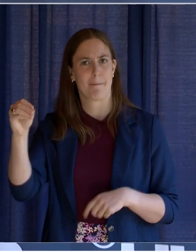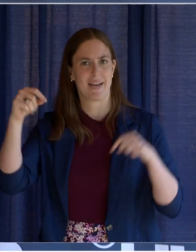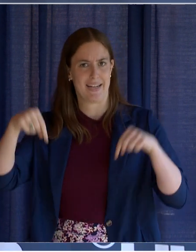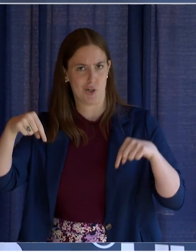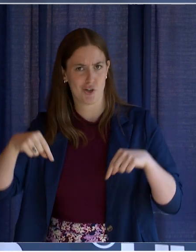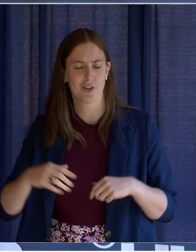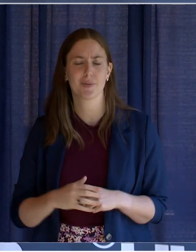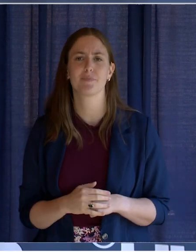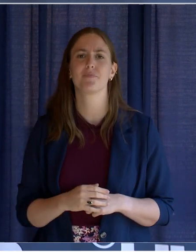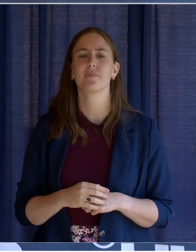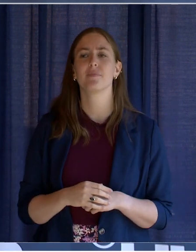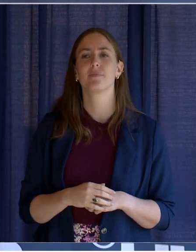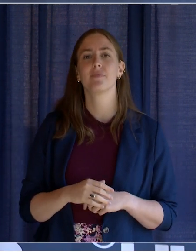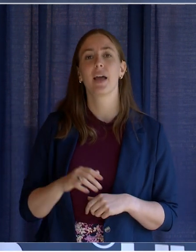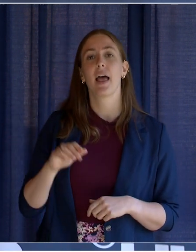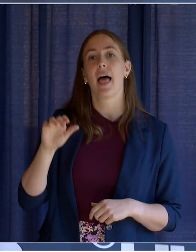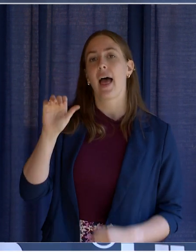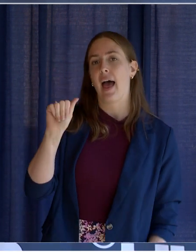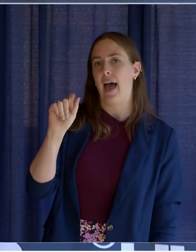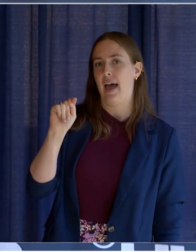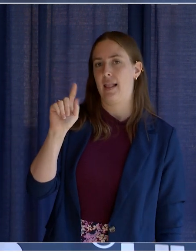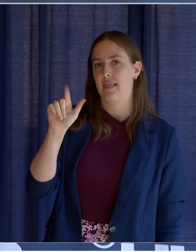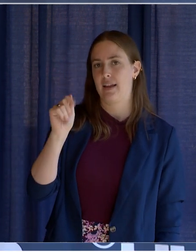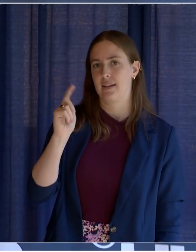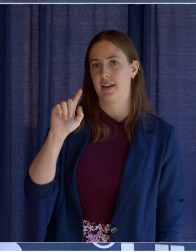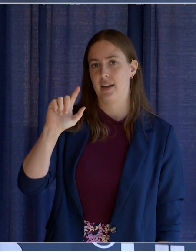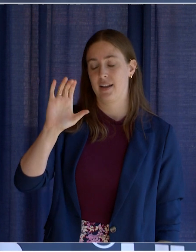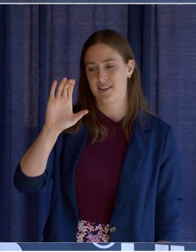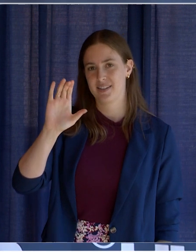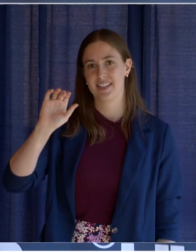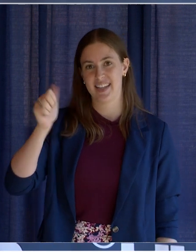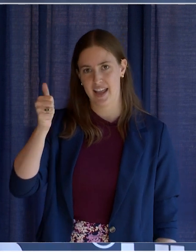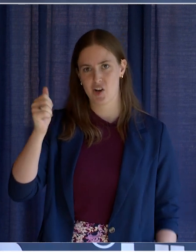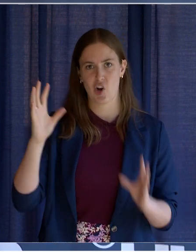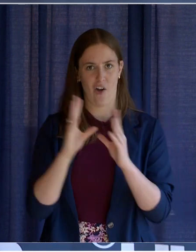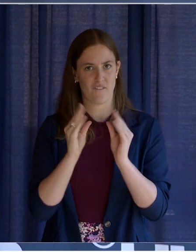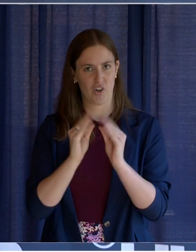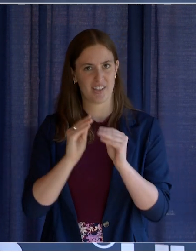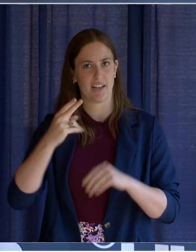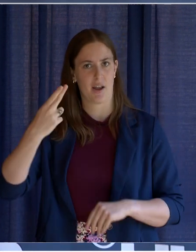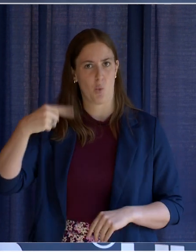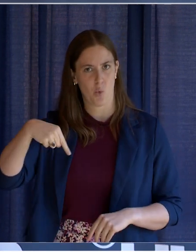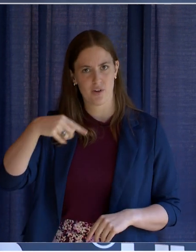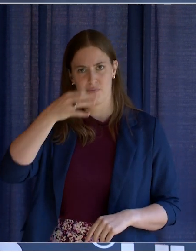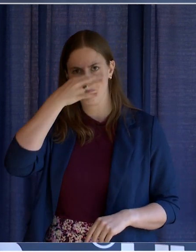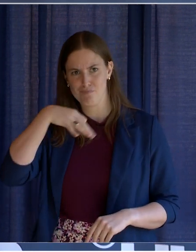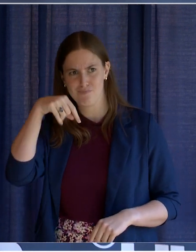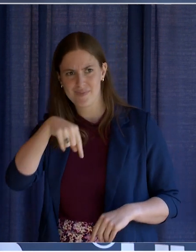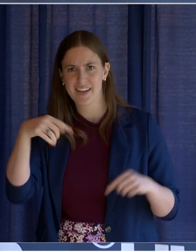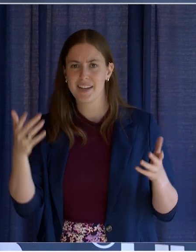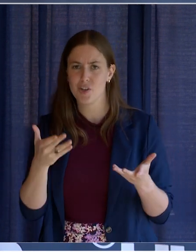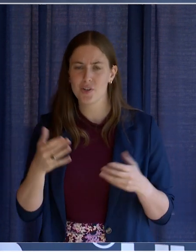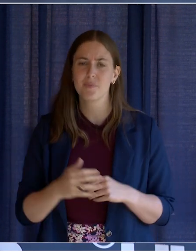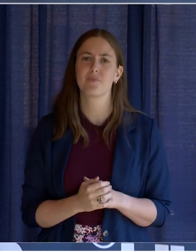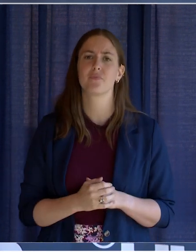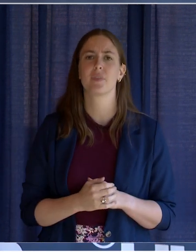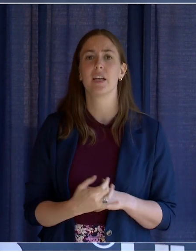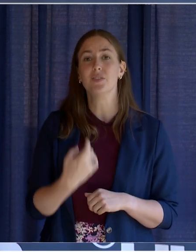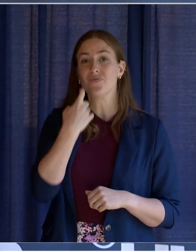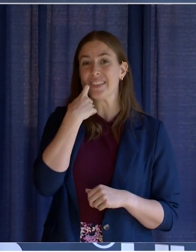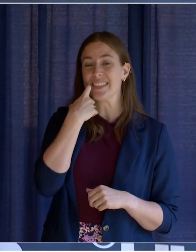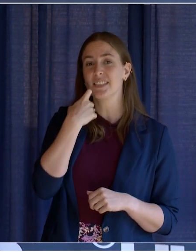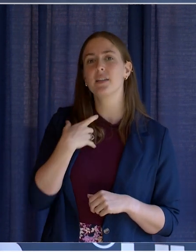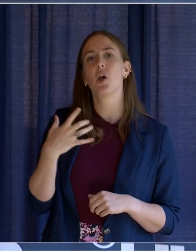Conference making its headquarters move here. A few months ago, the University of Southern California announced